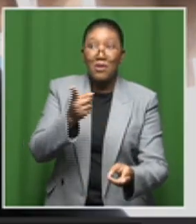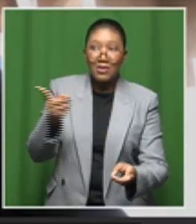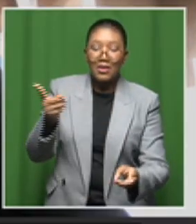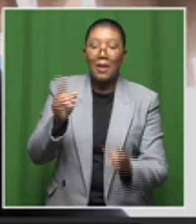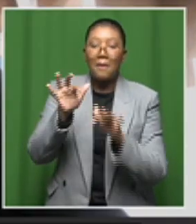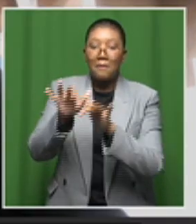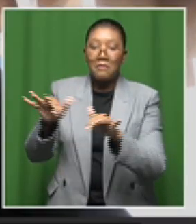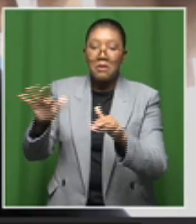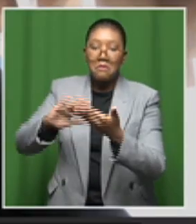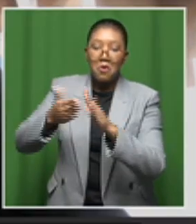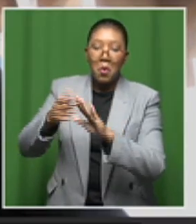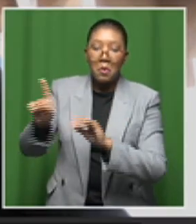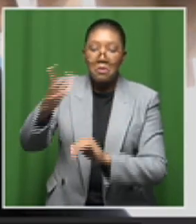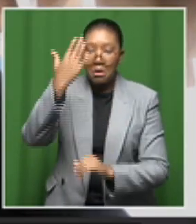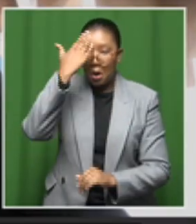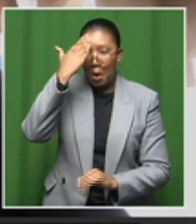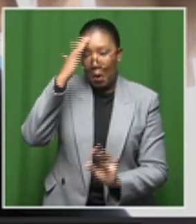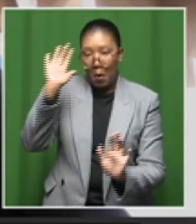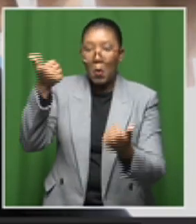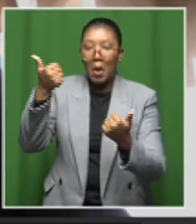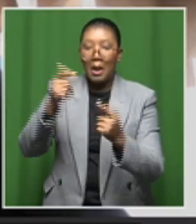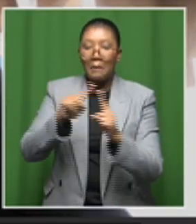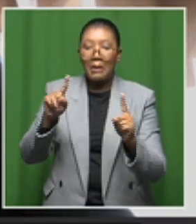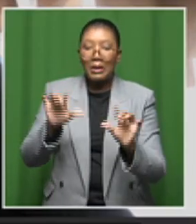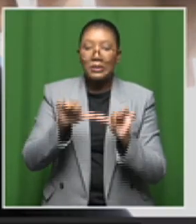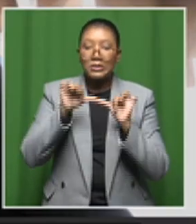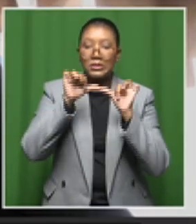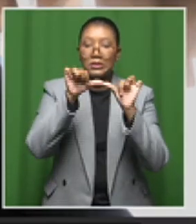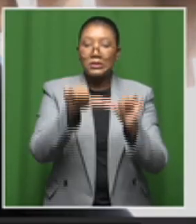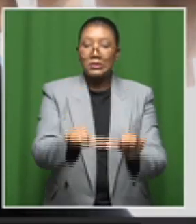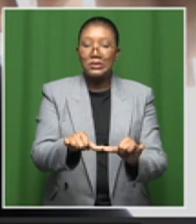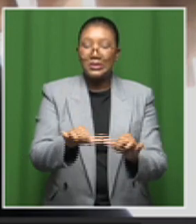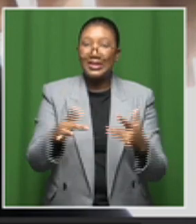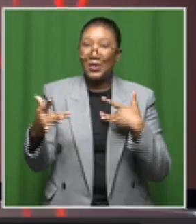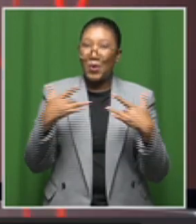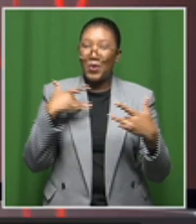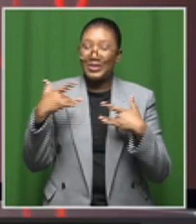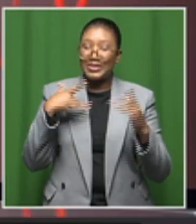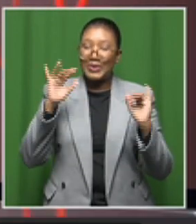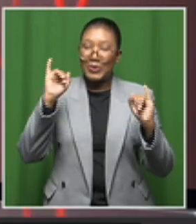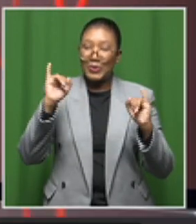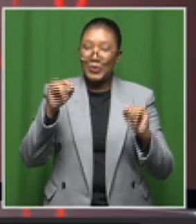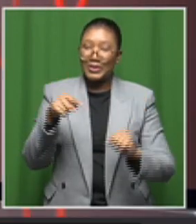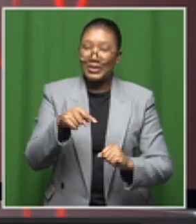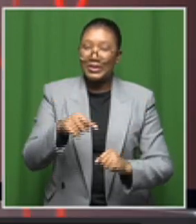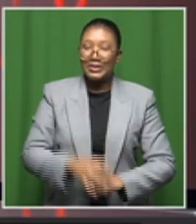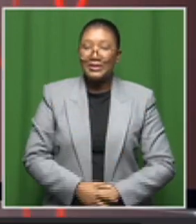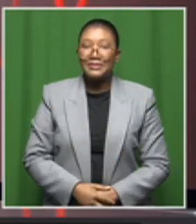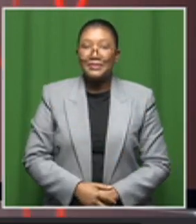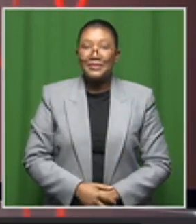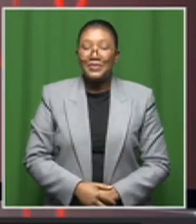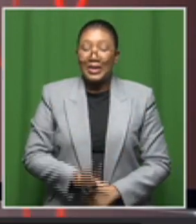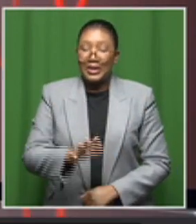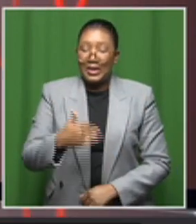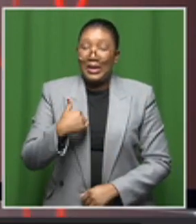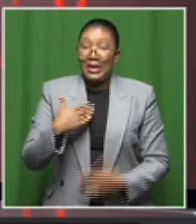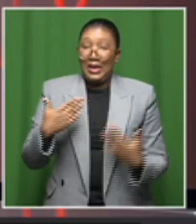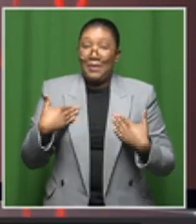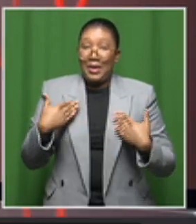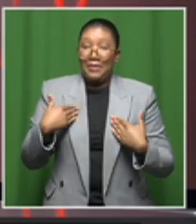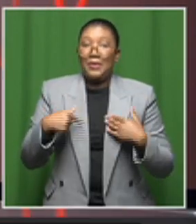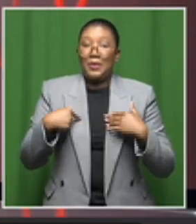it shows that this issue is certainly becoming a great concern. It is, and I mean, it is. I'm glad we're